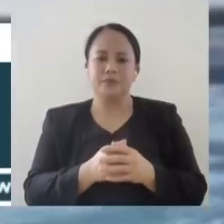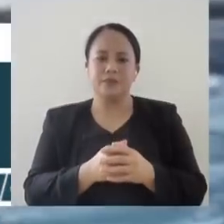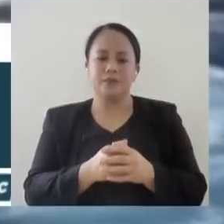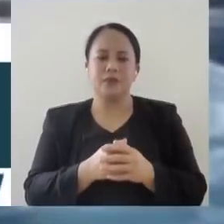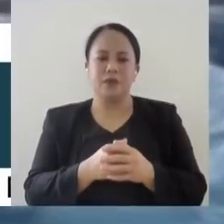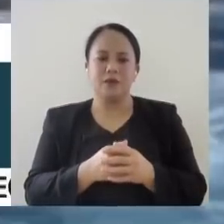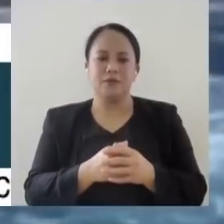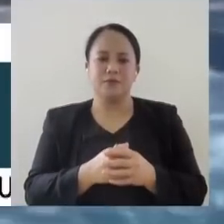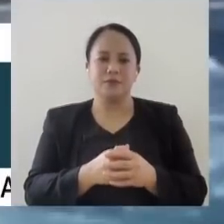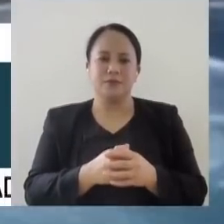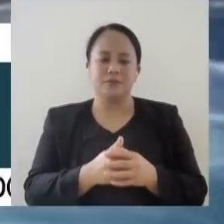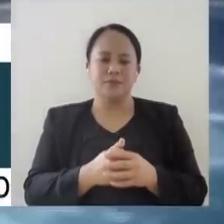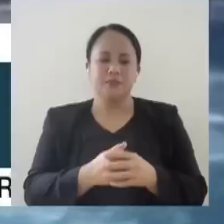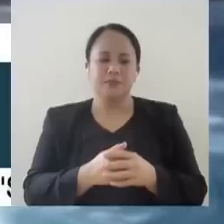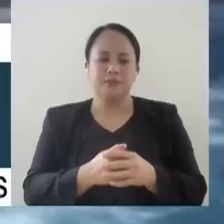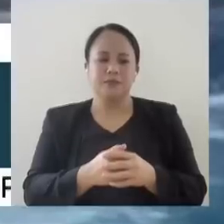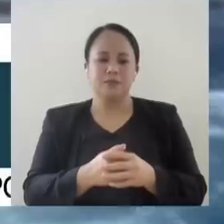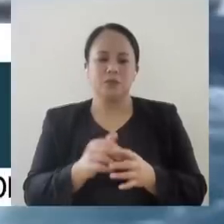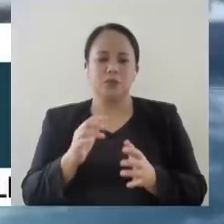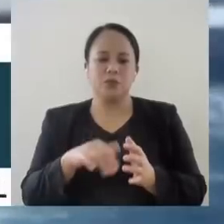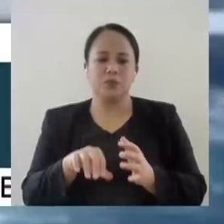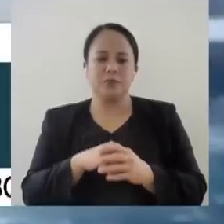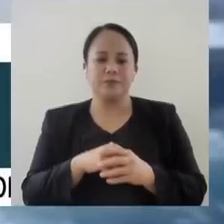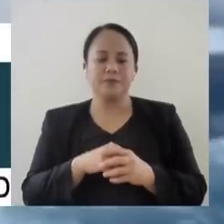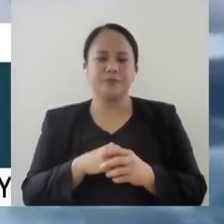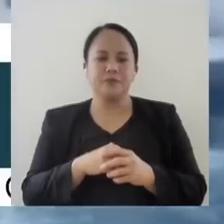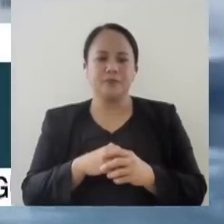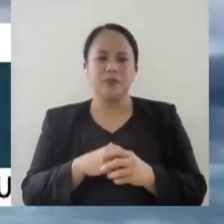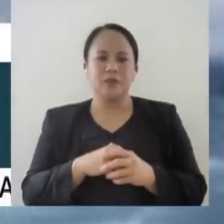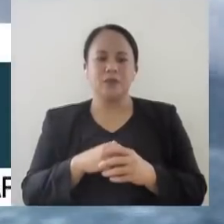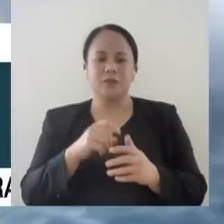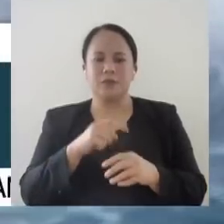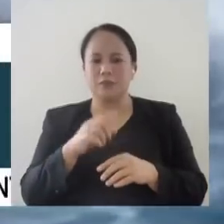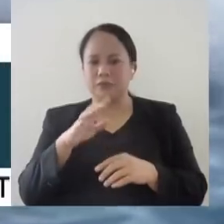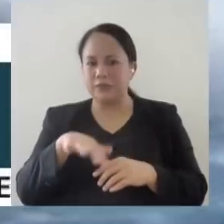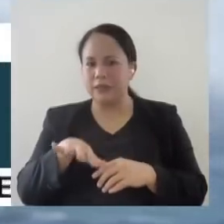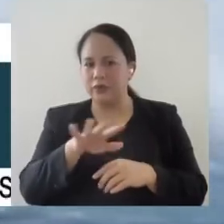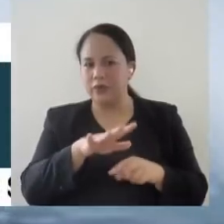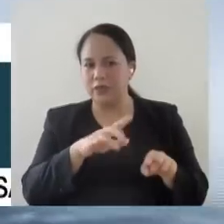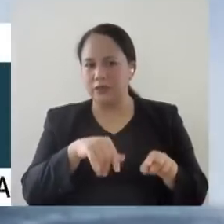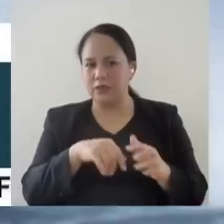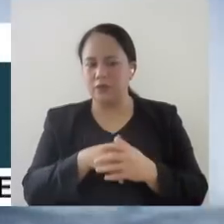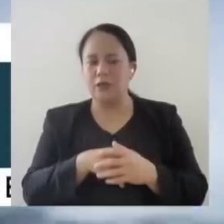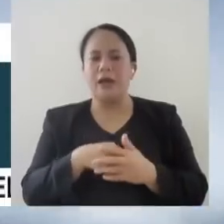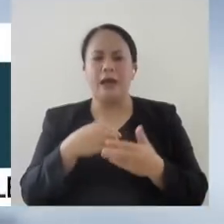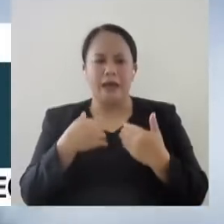siya, which is na-restrict na siya sa maneuverability. So there are two